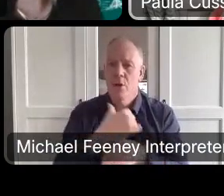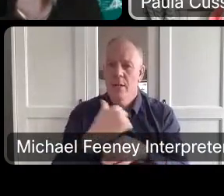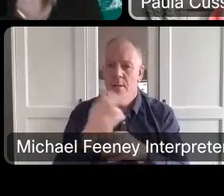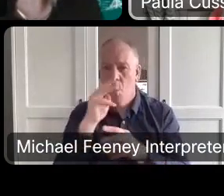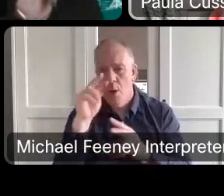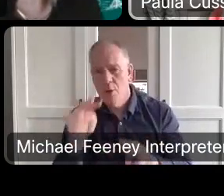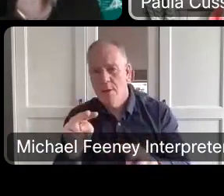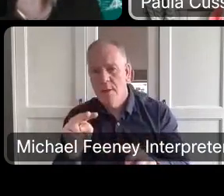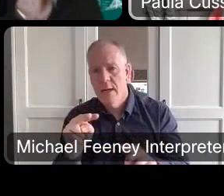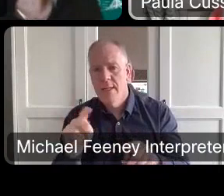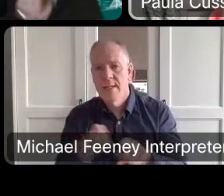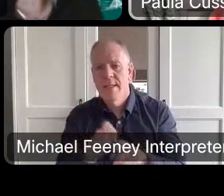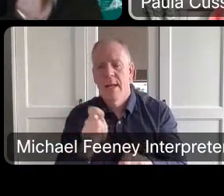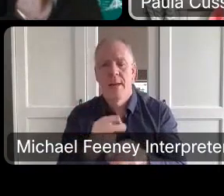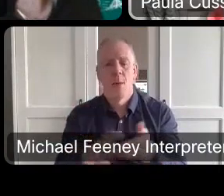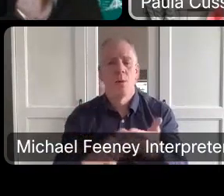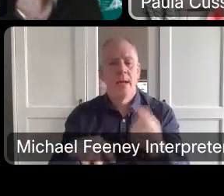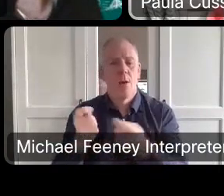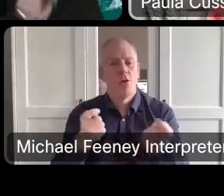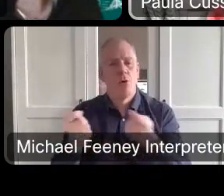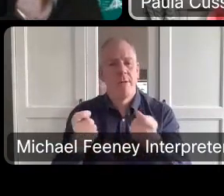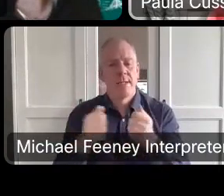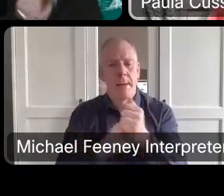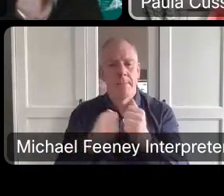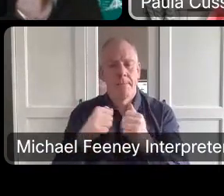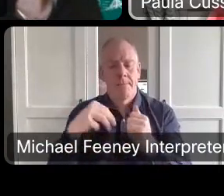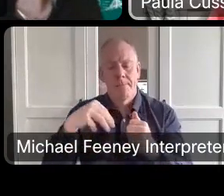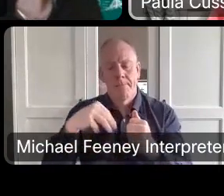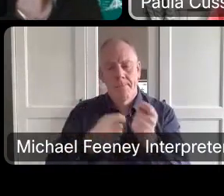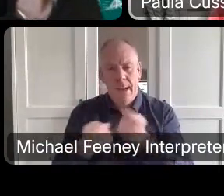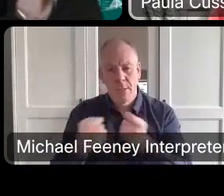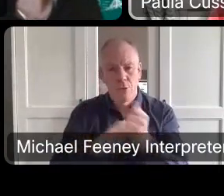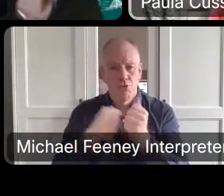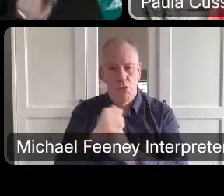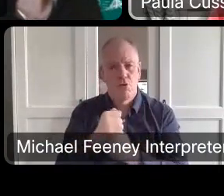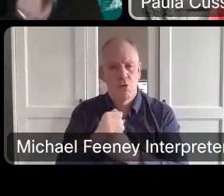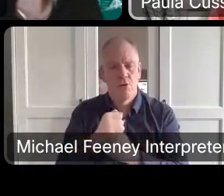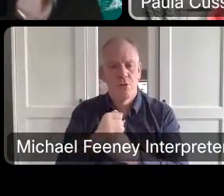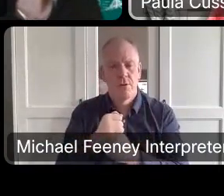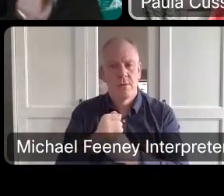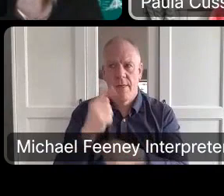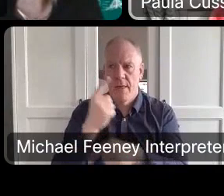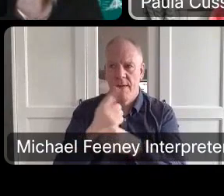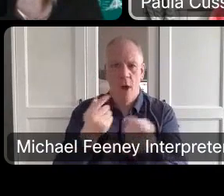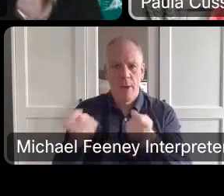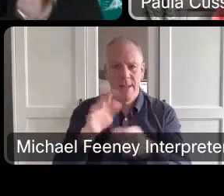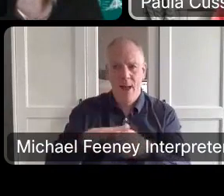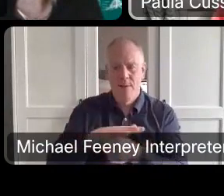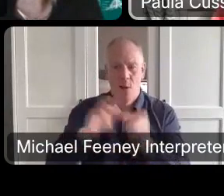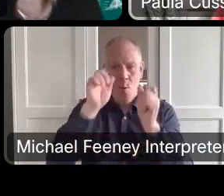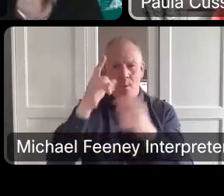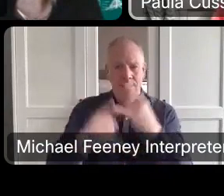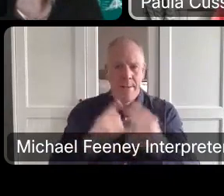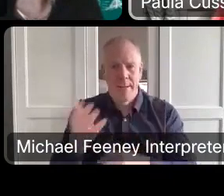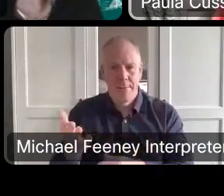and also through our governance and management structures in each of those operational areas as well, to be made aware. Because as you say,